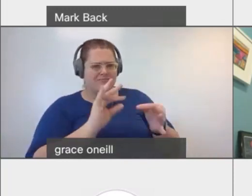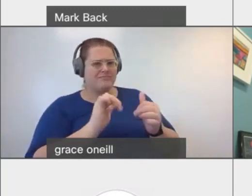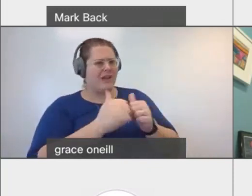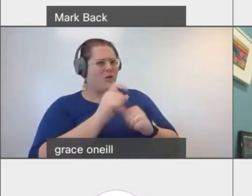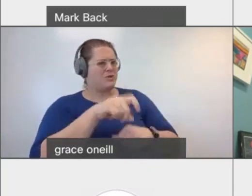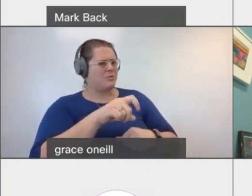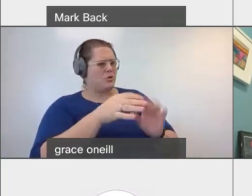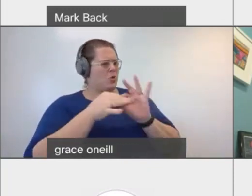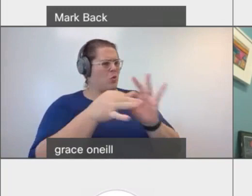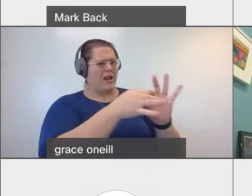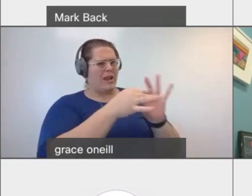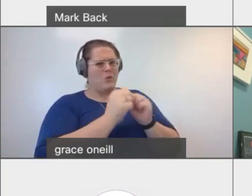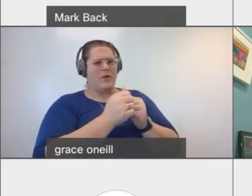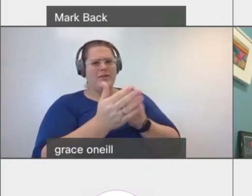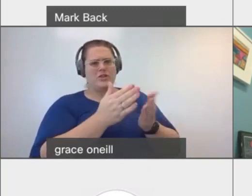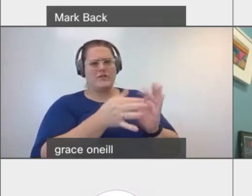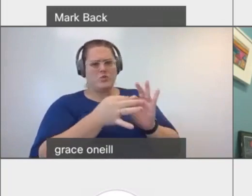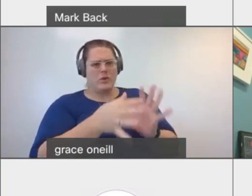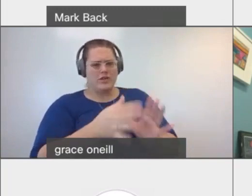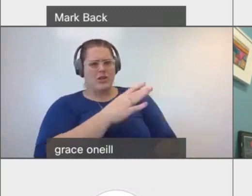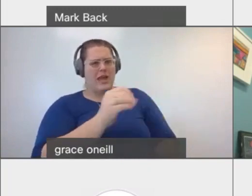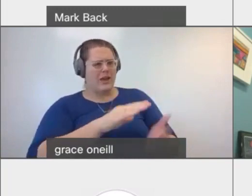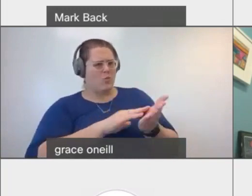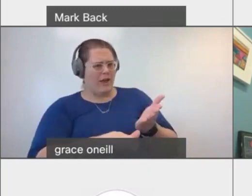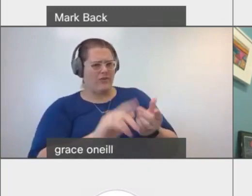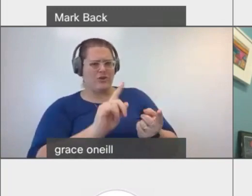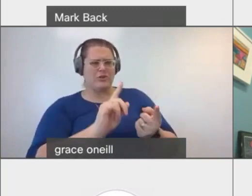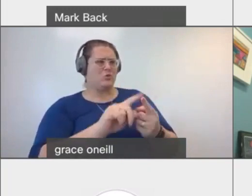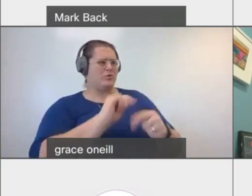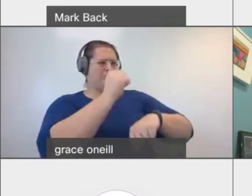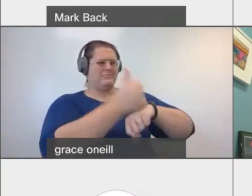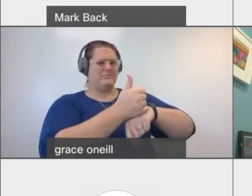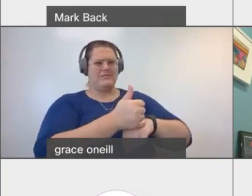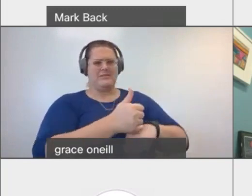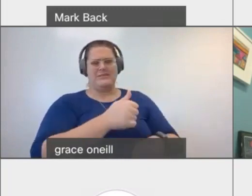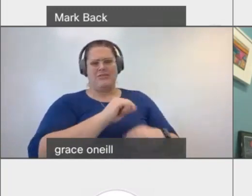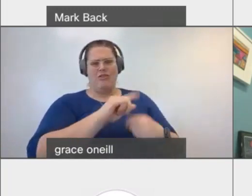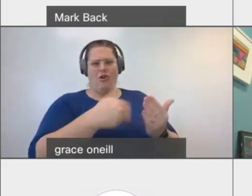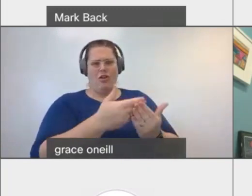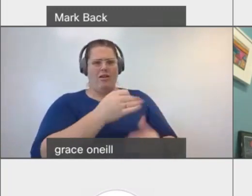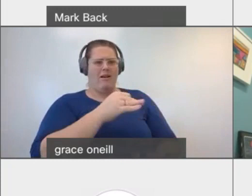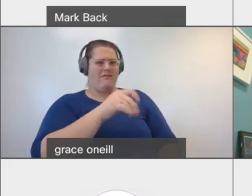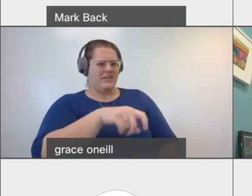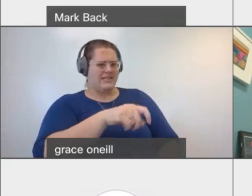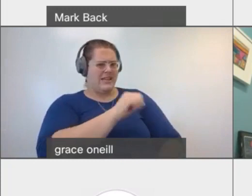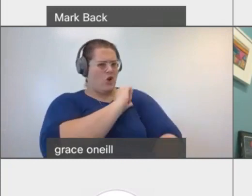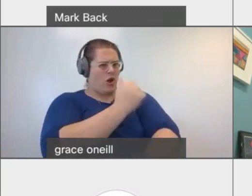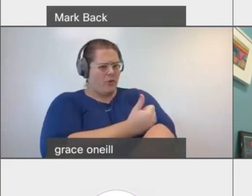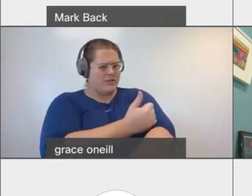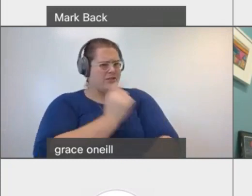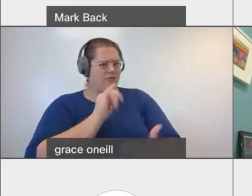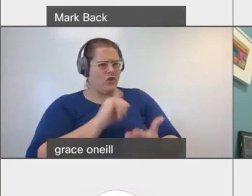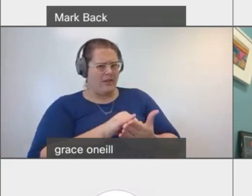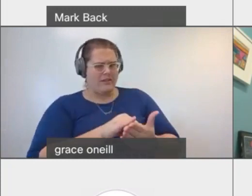the necessary authorizations in place in order to bill against the retainer. What is DDS's guidance for how